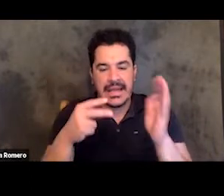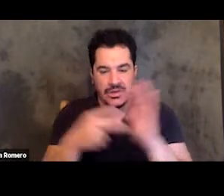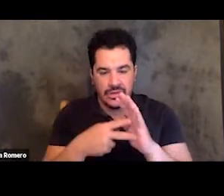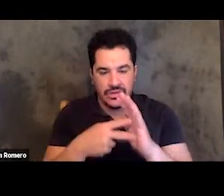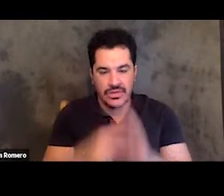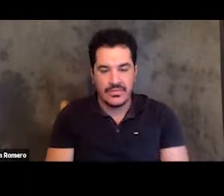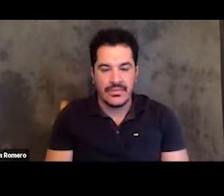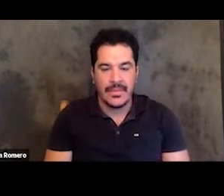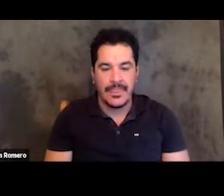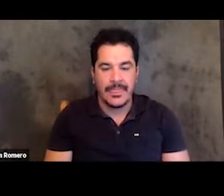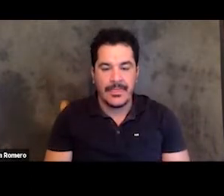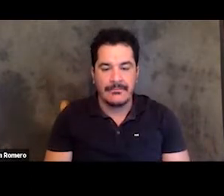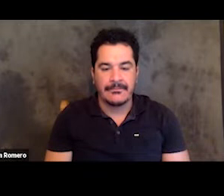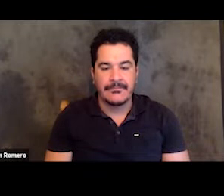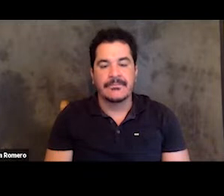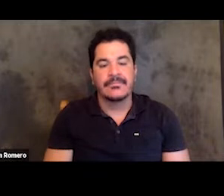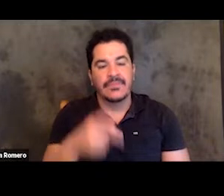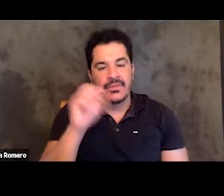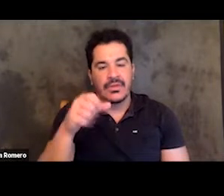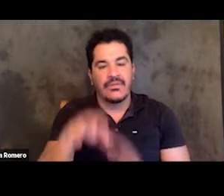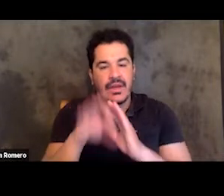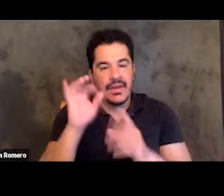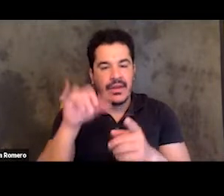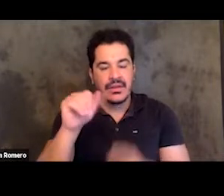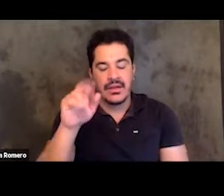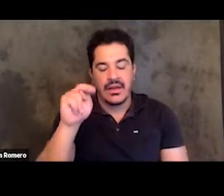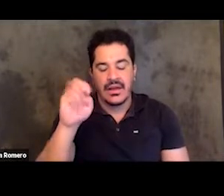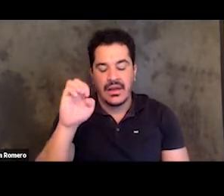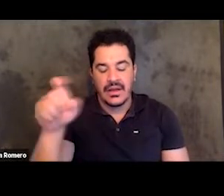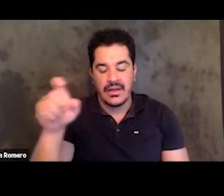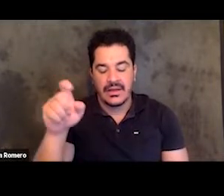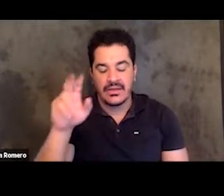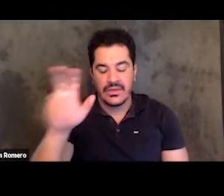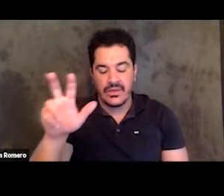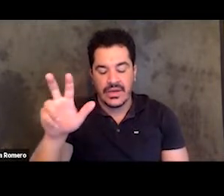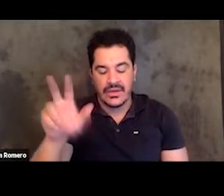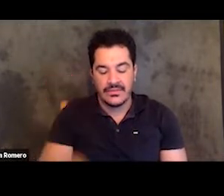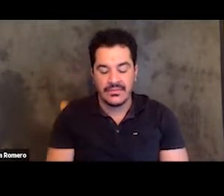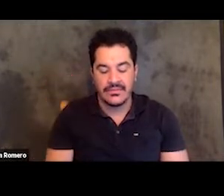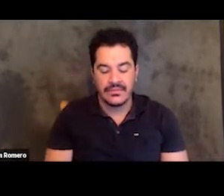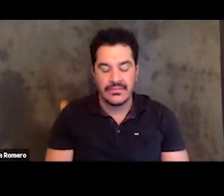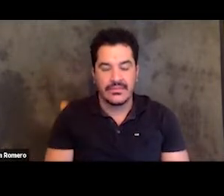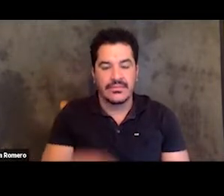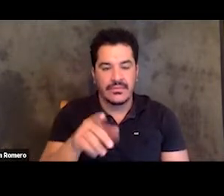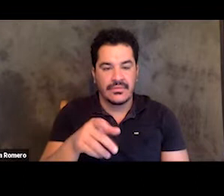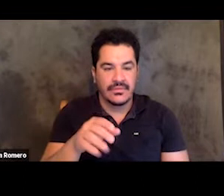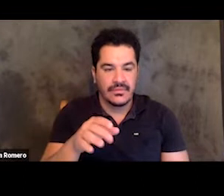3. It also references the source for the indicator and the measurement area. Next slide,